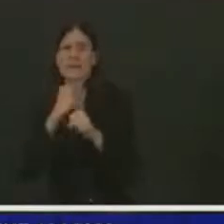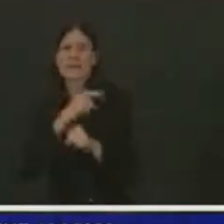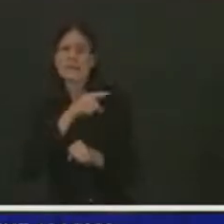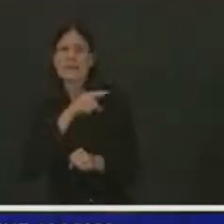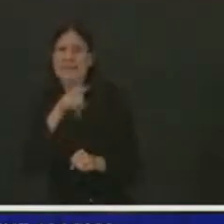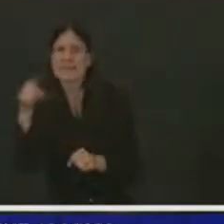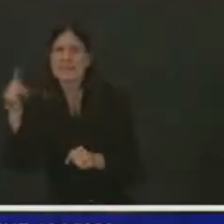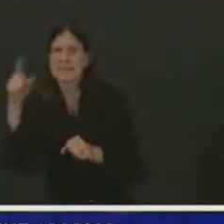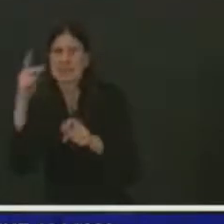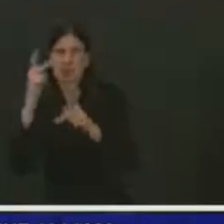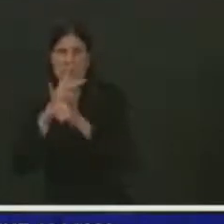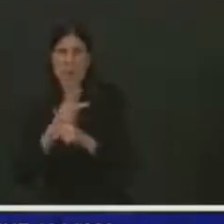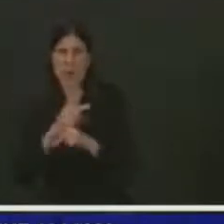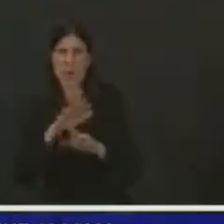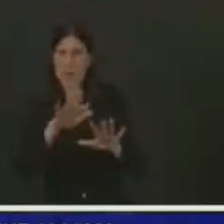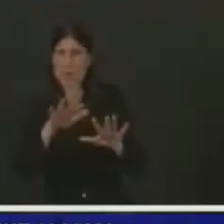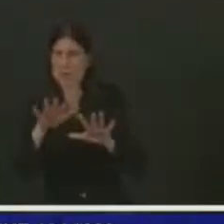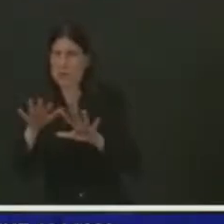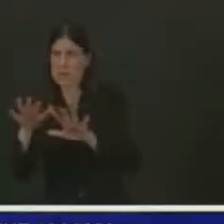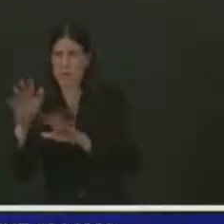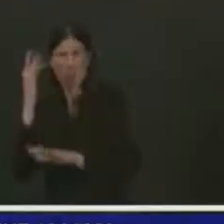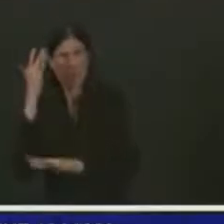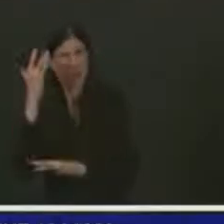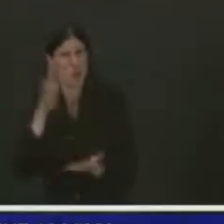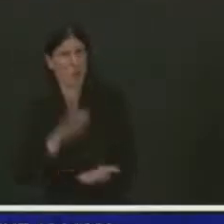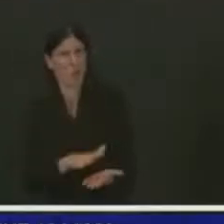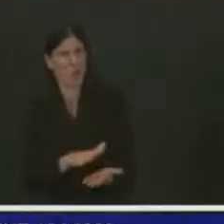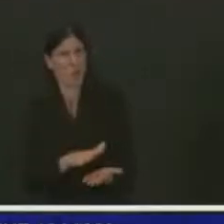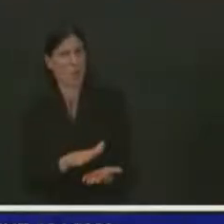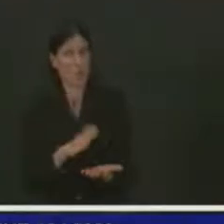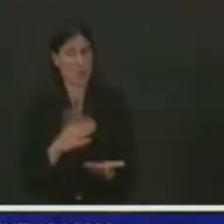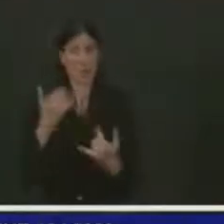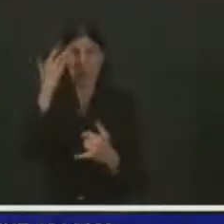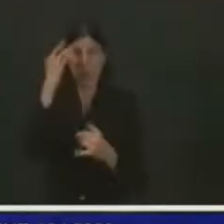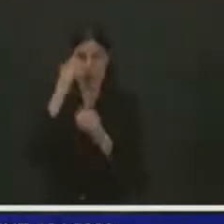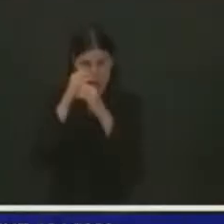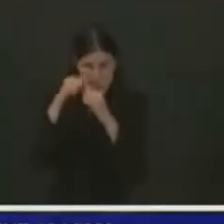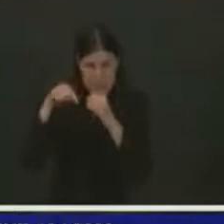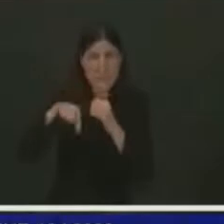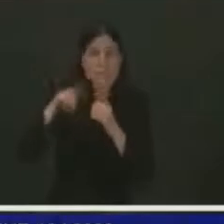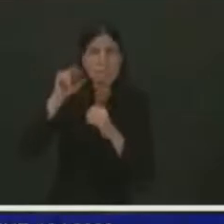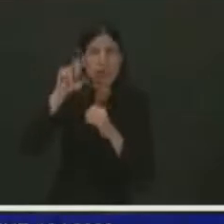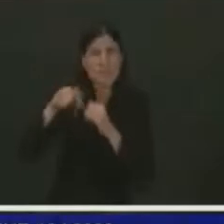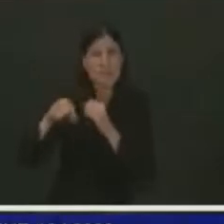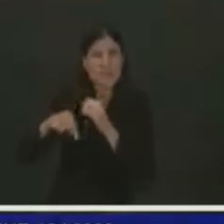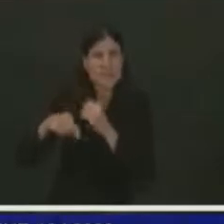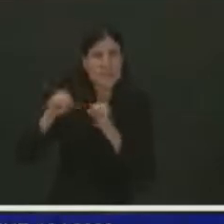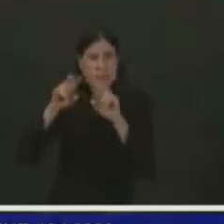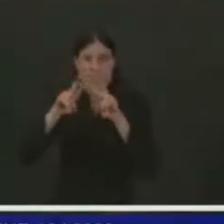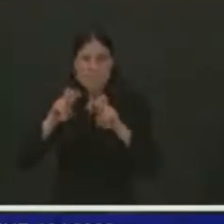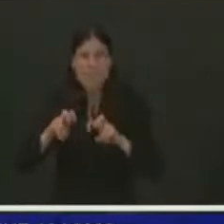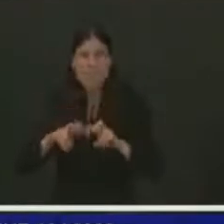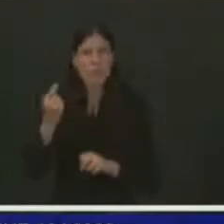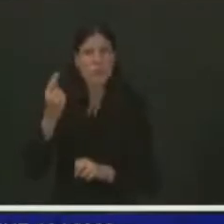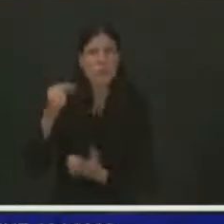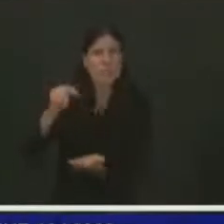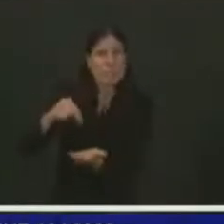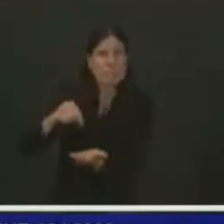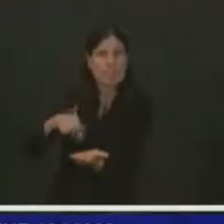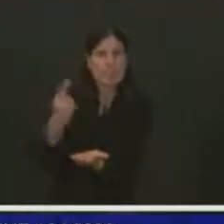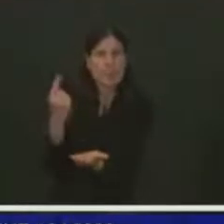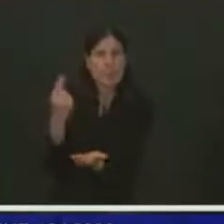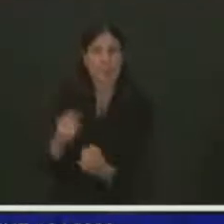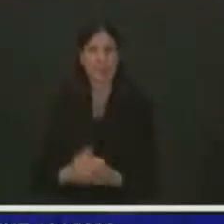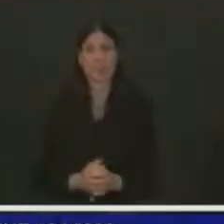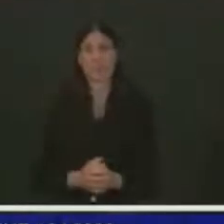numbers. Another important point to make is that there's still a lot we're learning about COVID-19. And